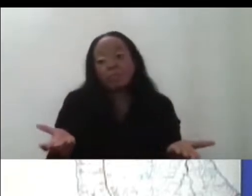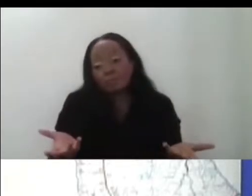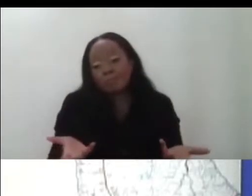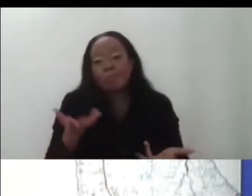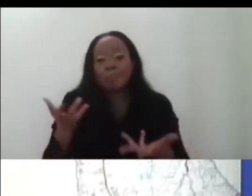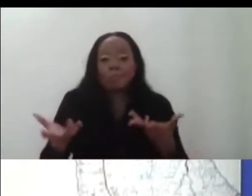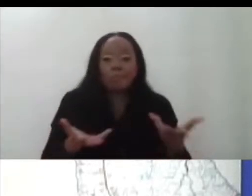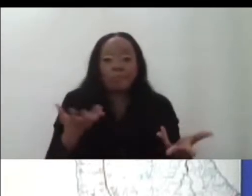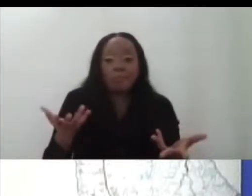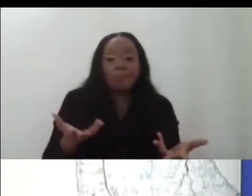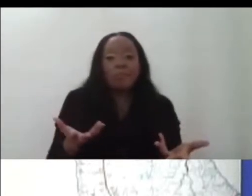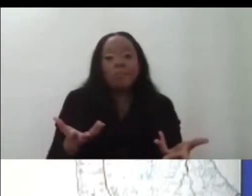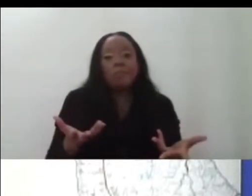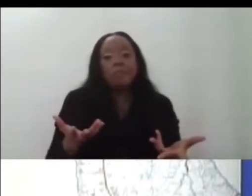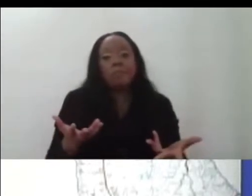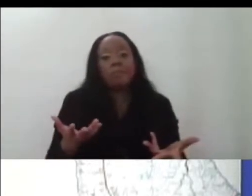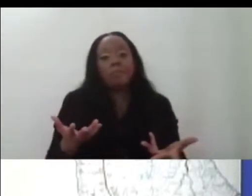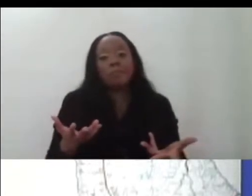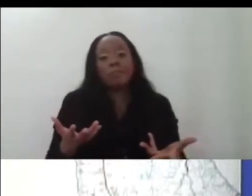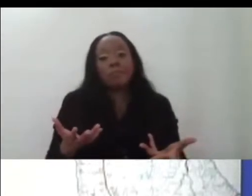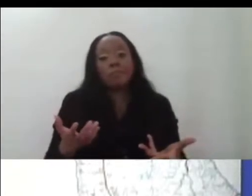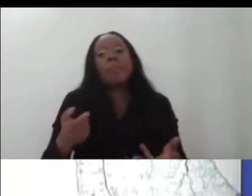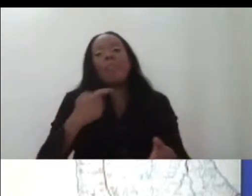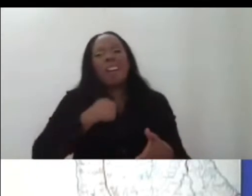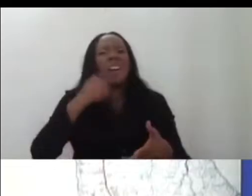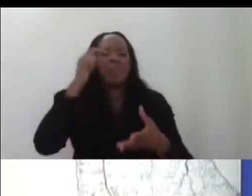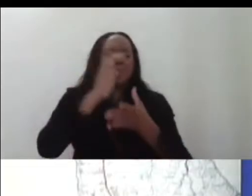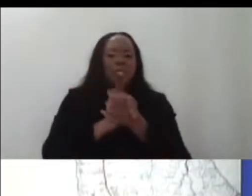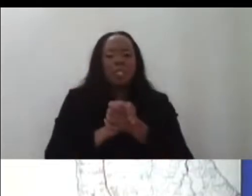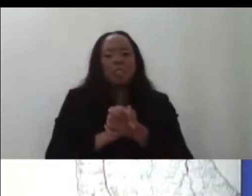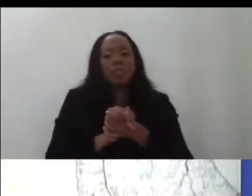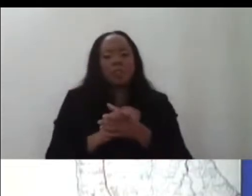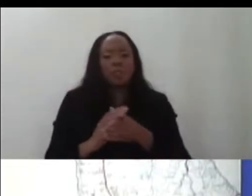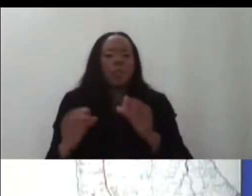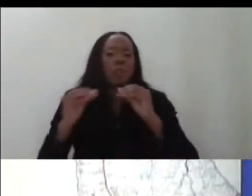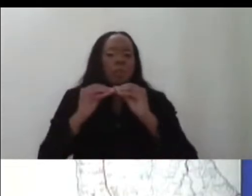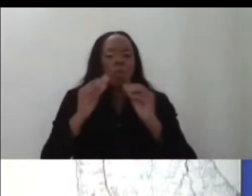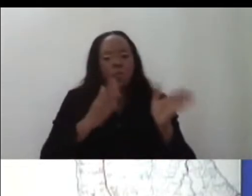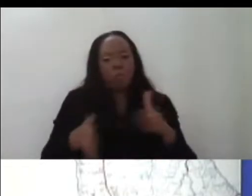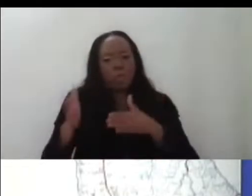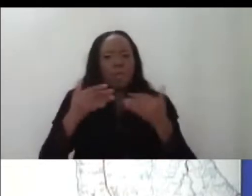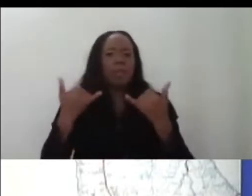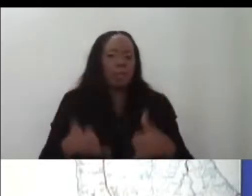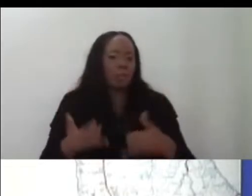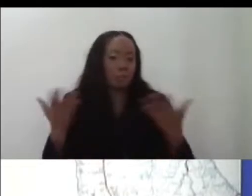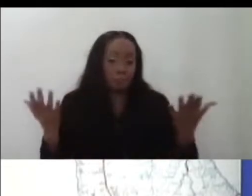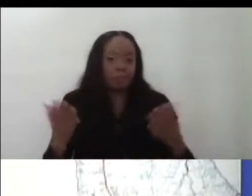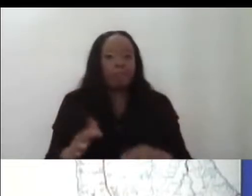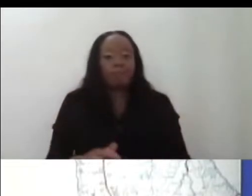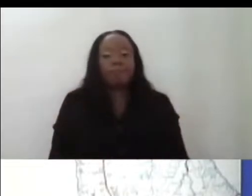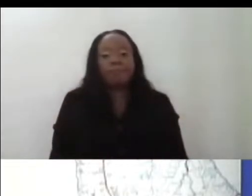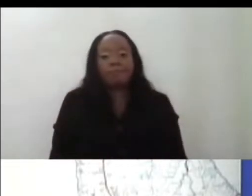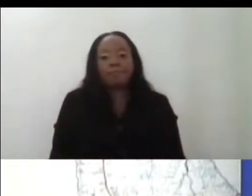hurricane, I believe we are more prepared now than we've ever been at this point in time.